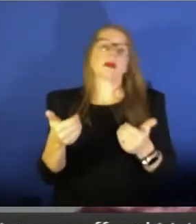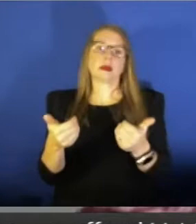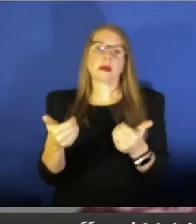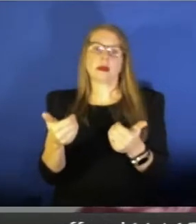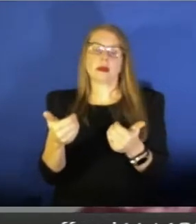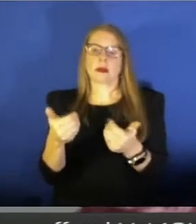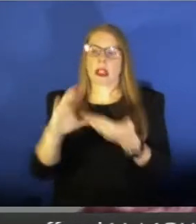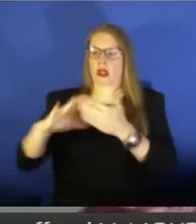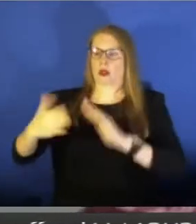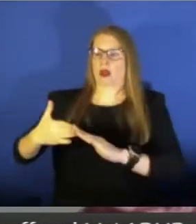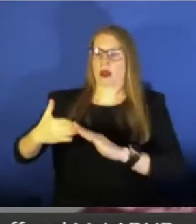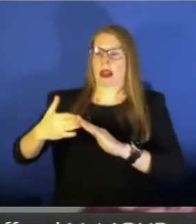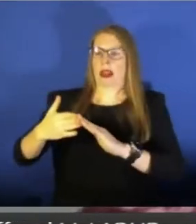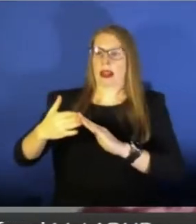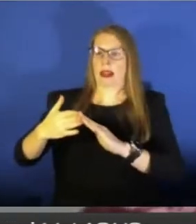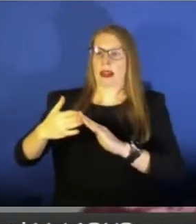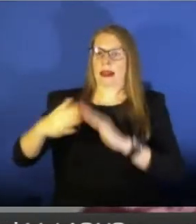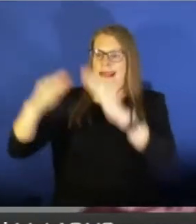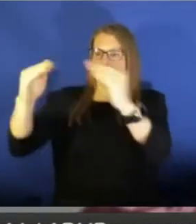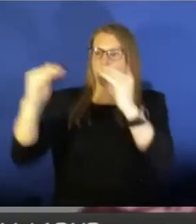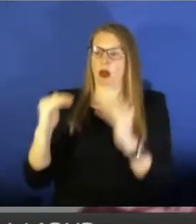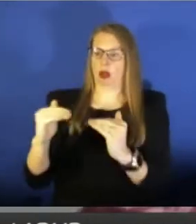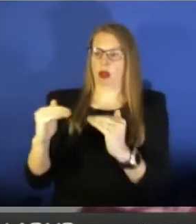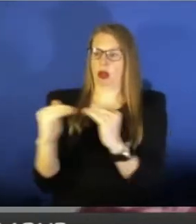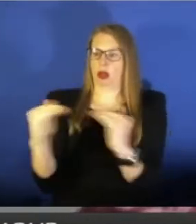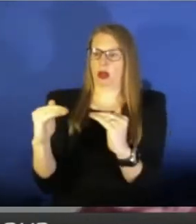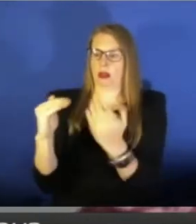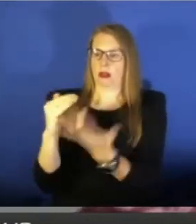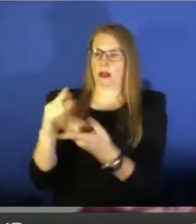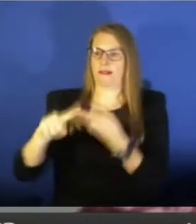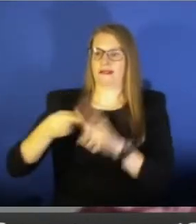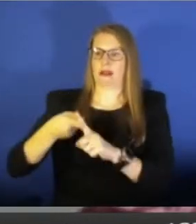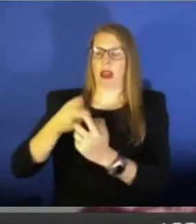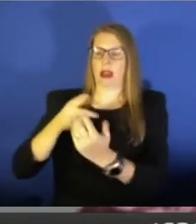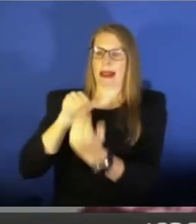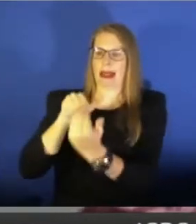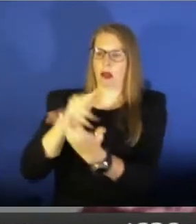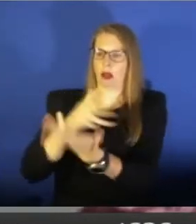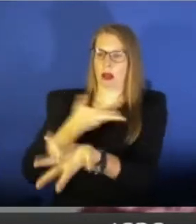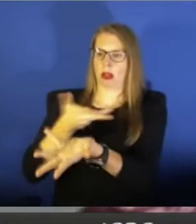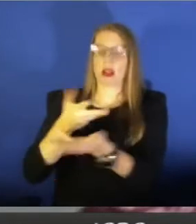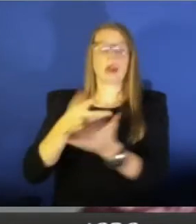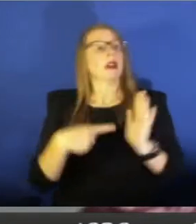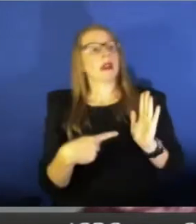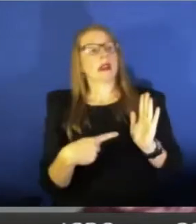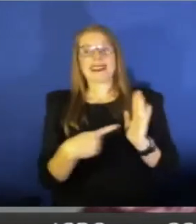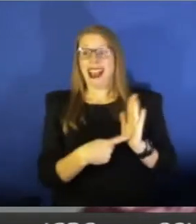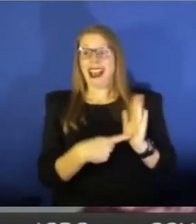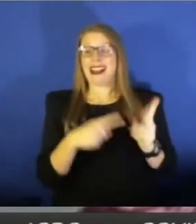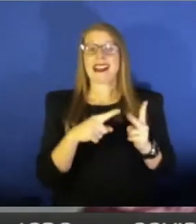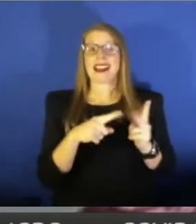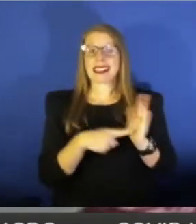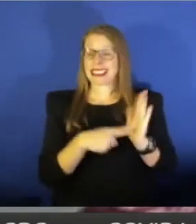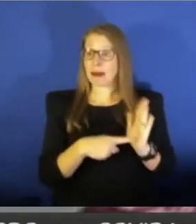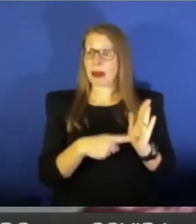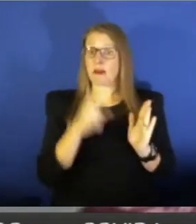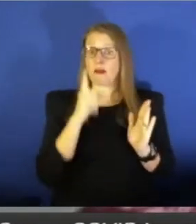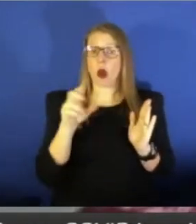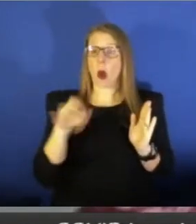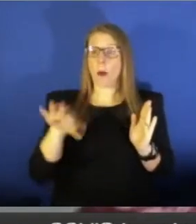seeing the needle move in some areas, but then we're seeing kind of a backtrack in others? The pills